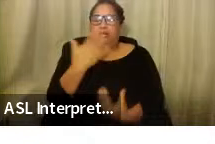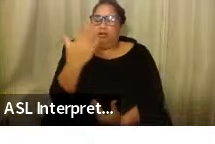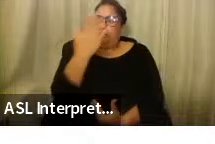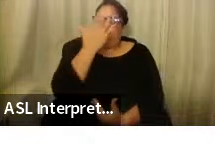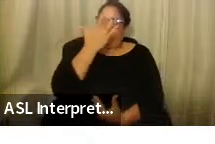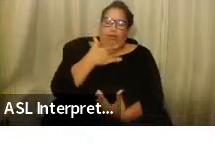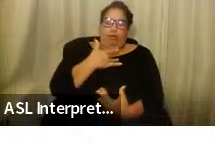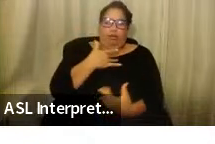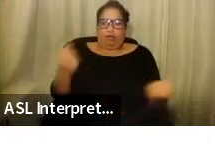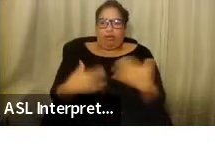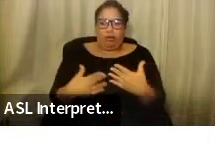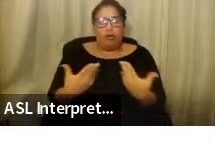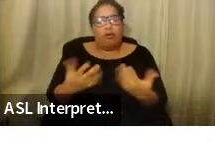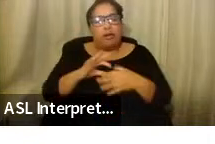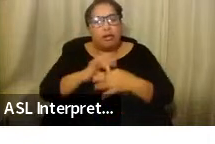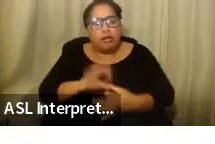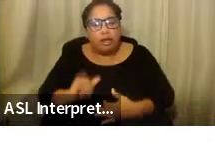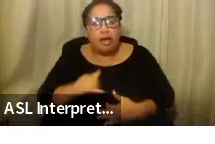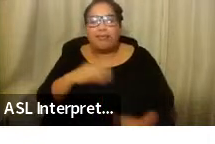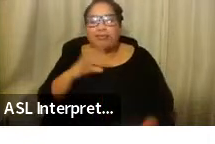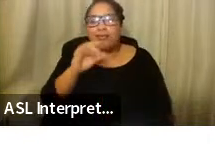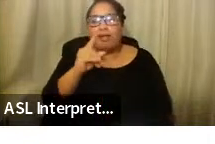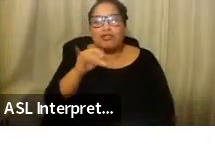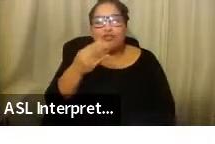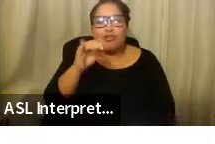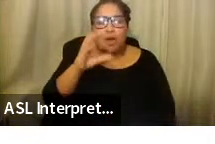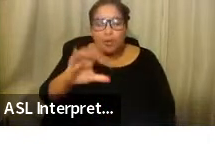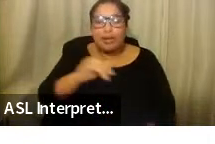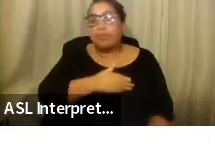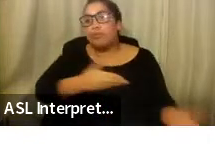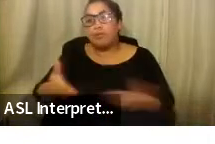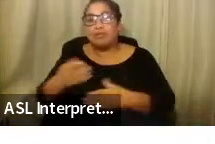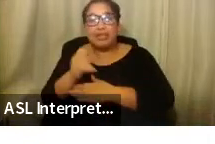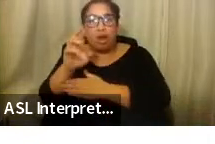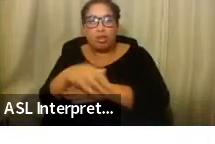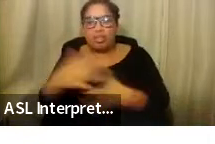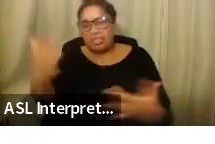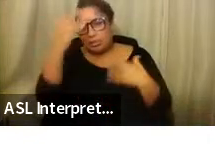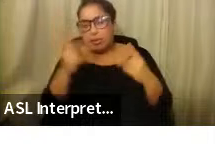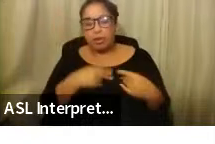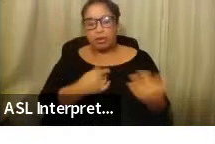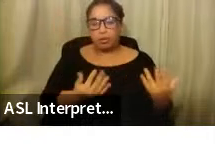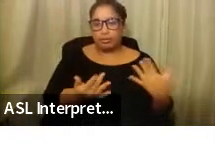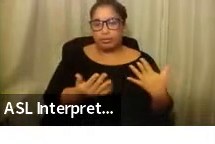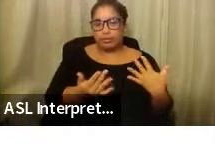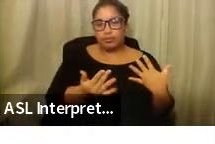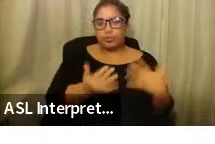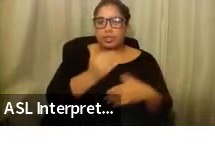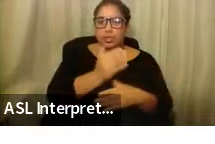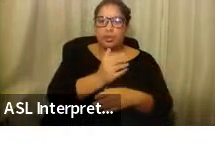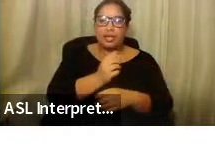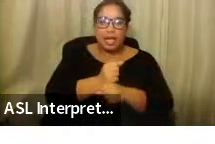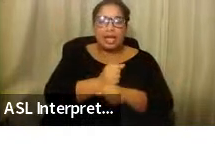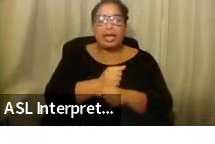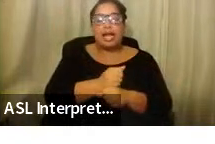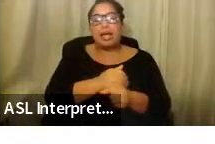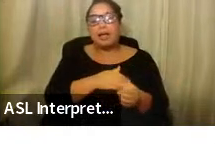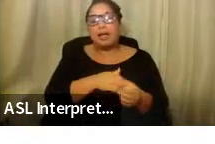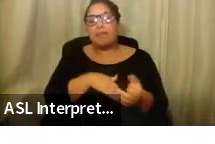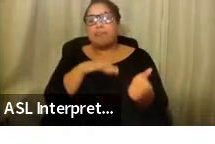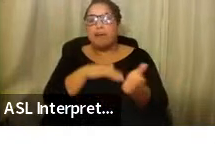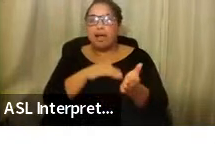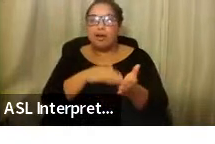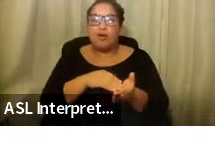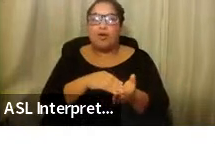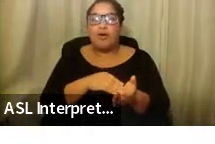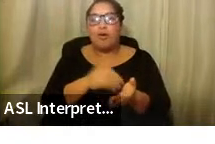people. You get them to the ER where there are a lot of sick people, and they wait to get a medical clearance when their initial